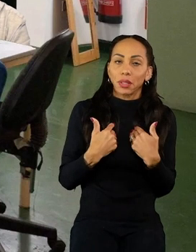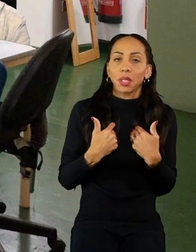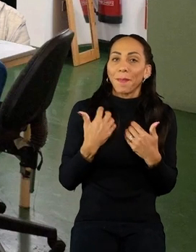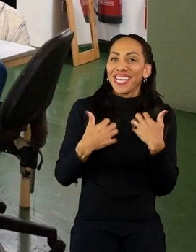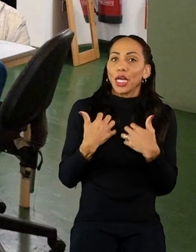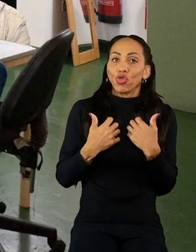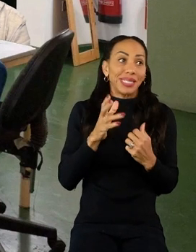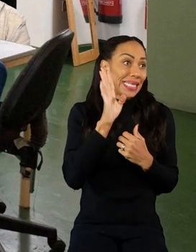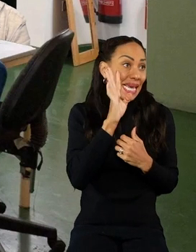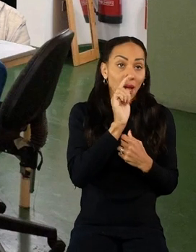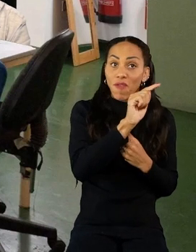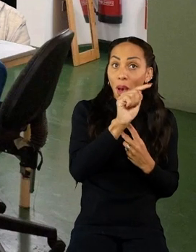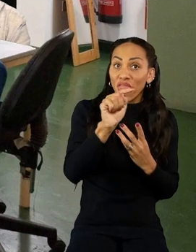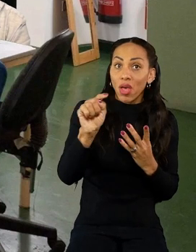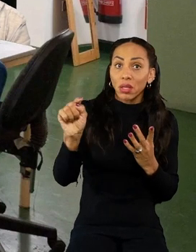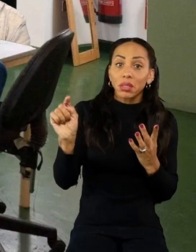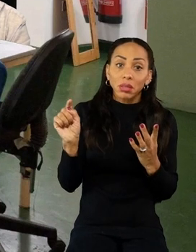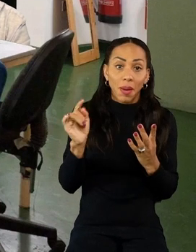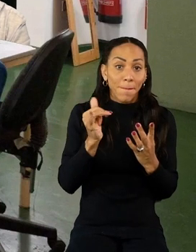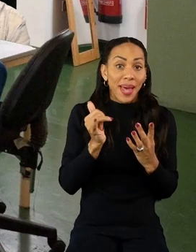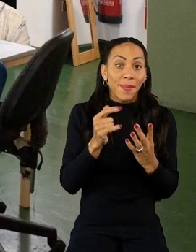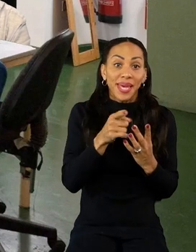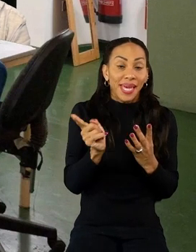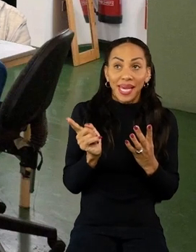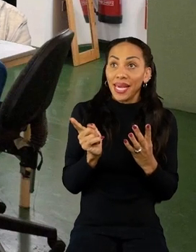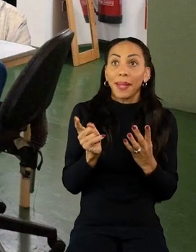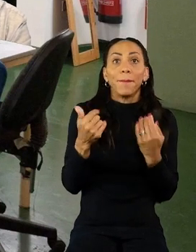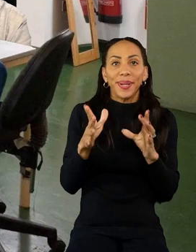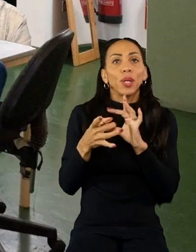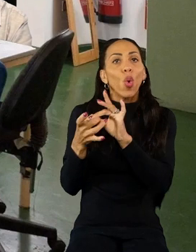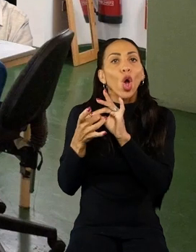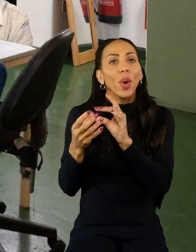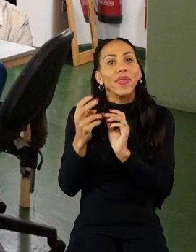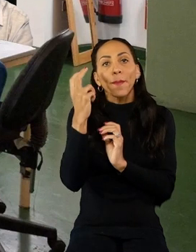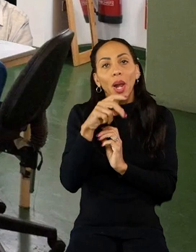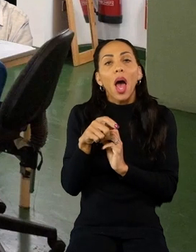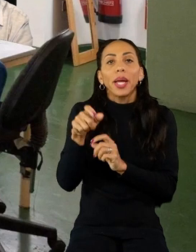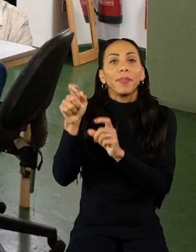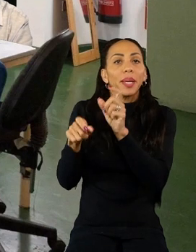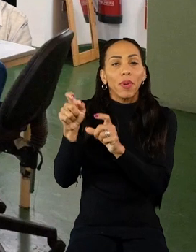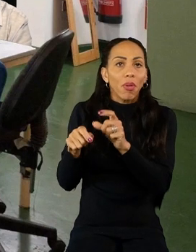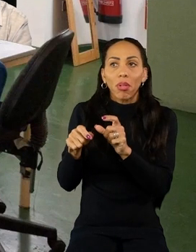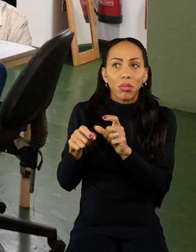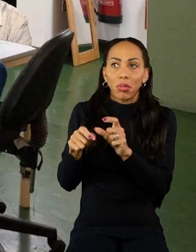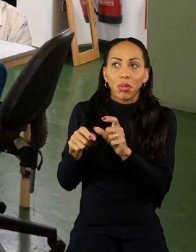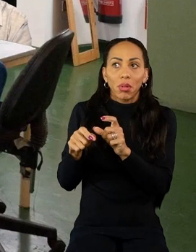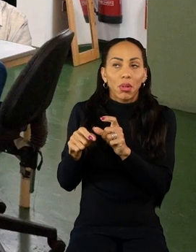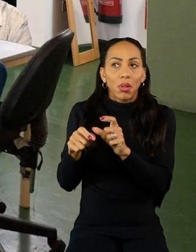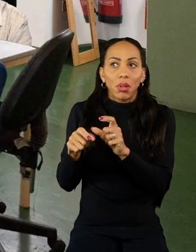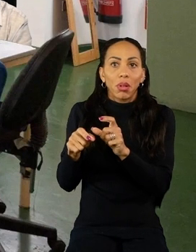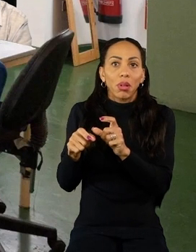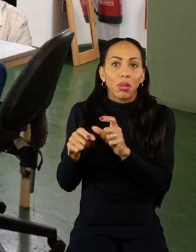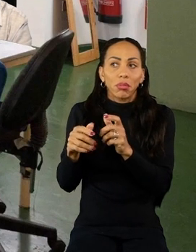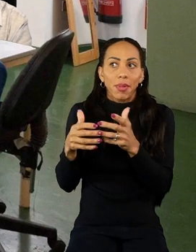Is what to what? I haven't, is the short answer. And I think it'd be really interesting to hear from others as who